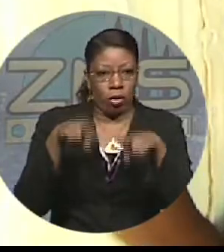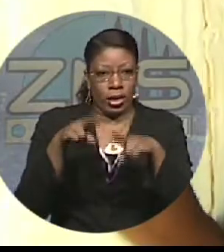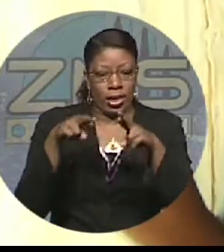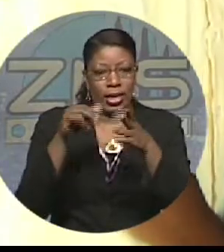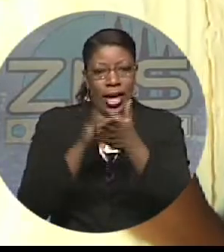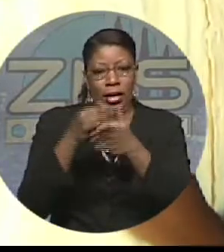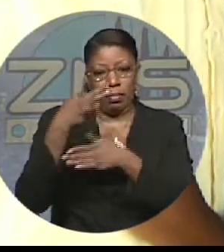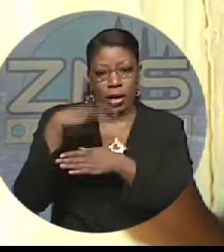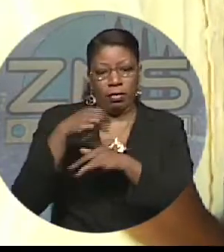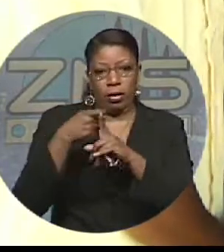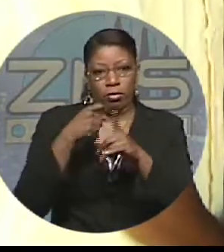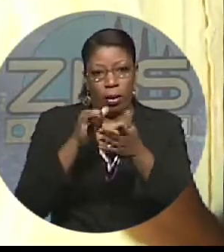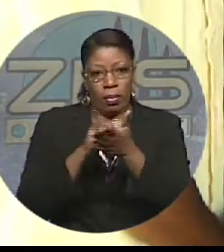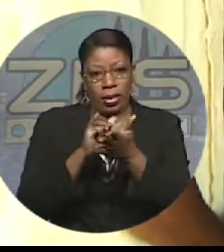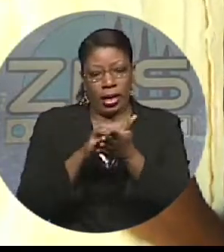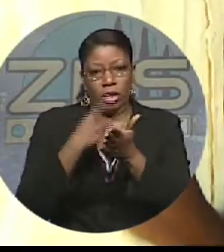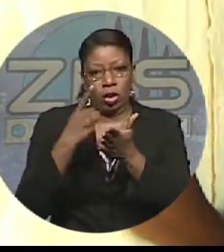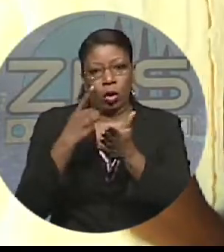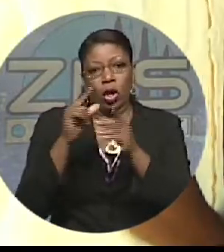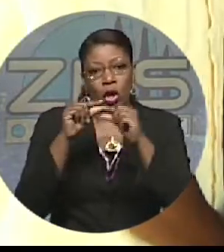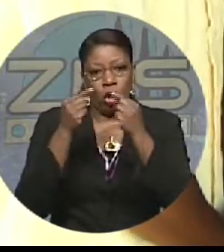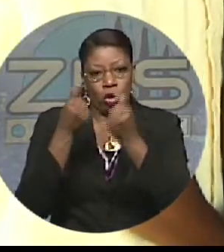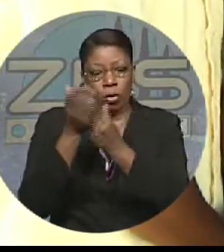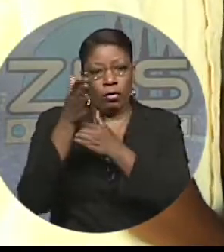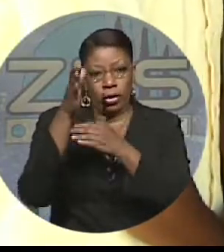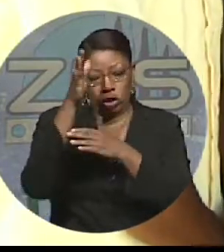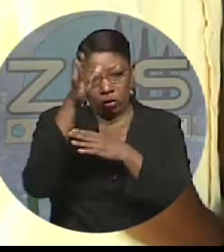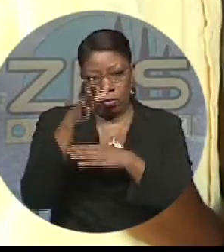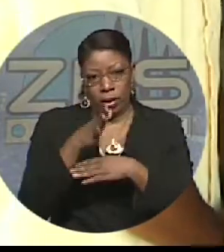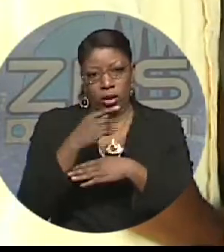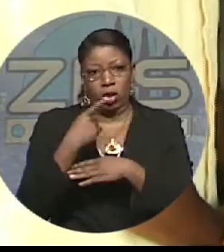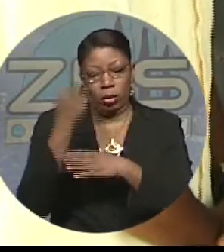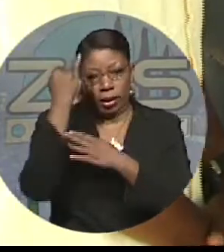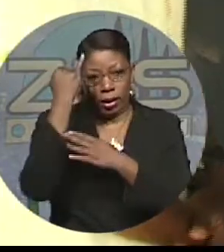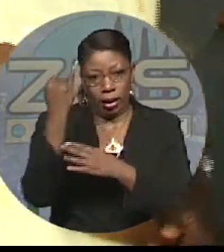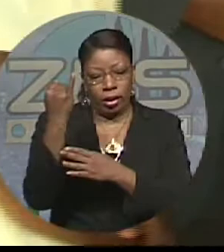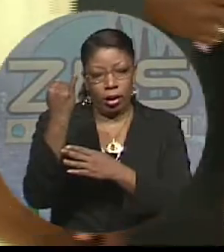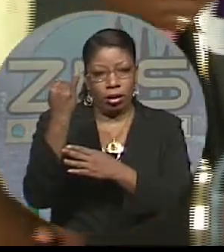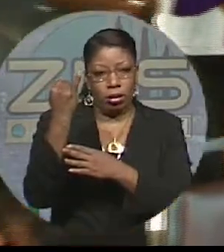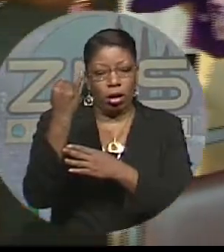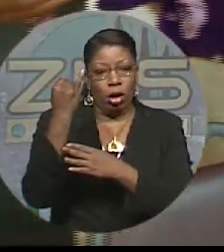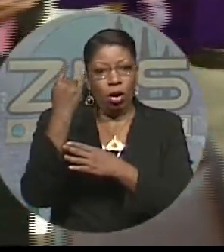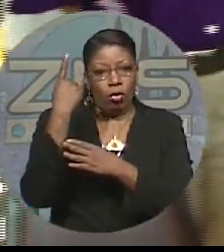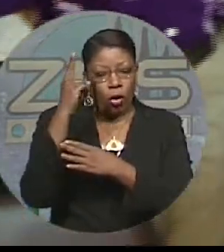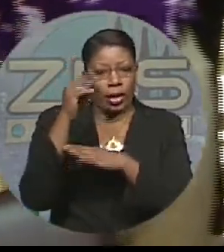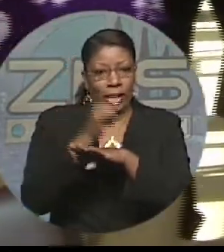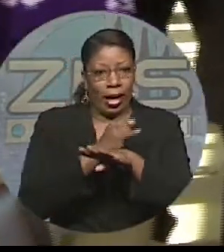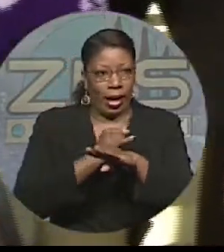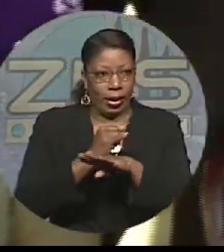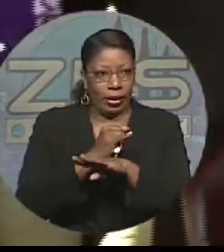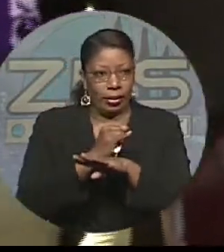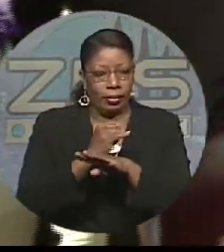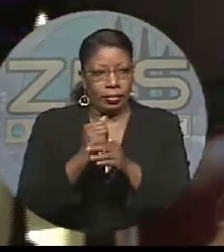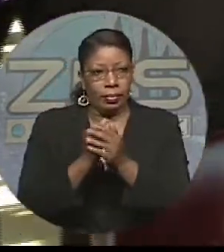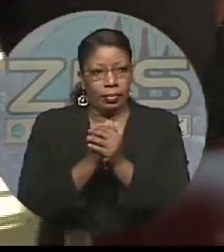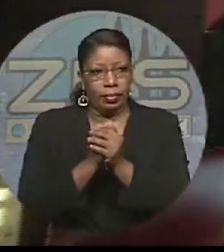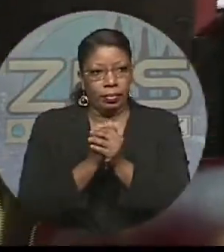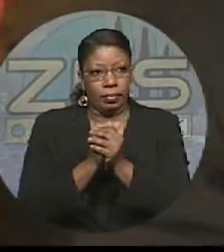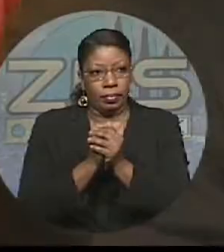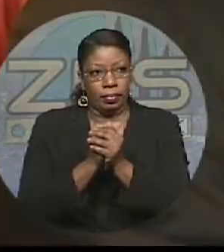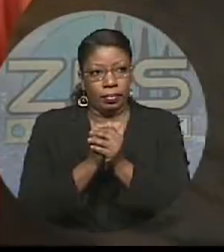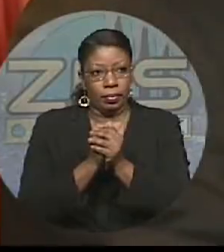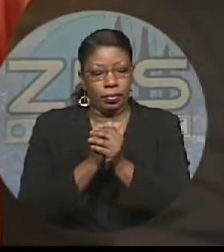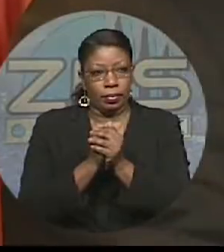industry, Mr. Christie informed the group of fishermen about his vision for the island and their potential involvement as investors.